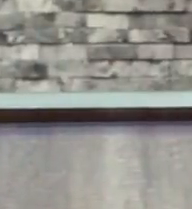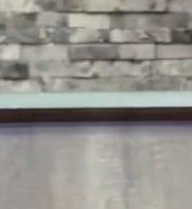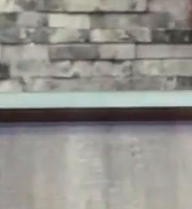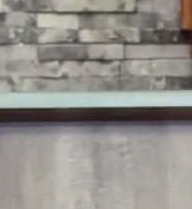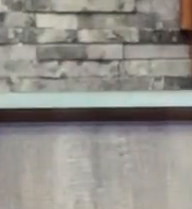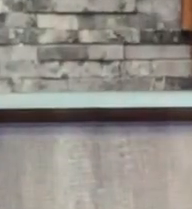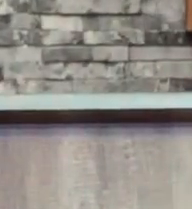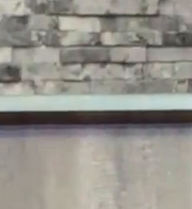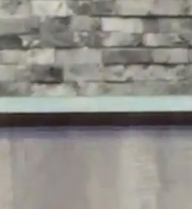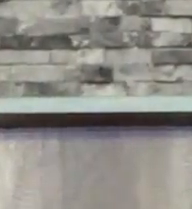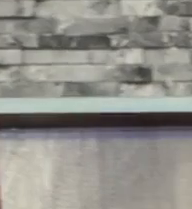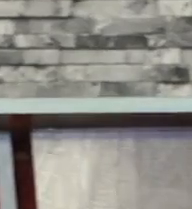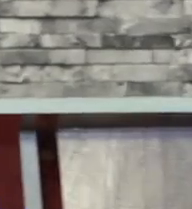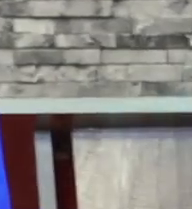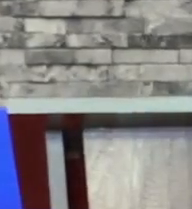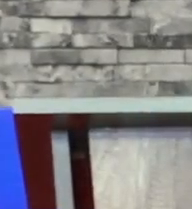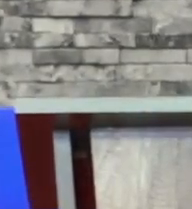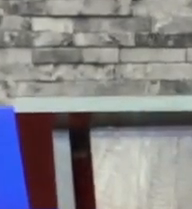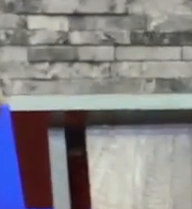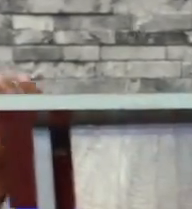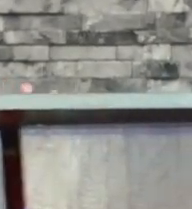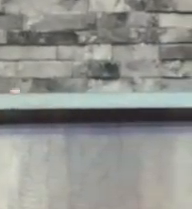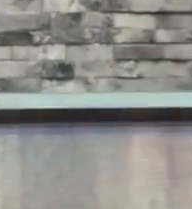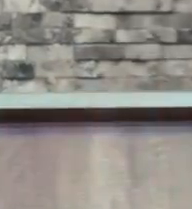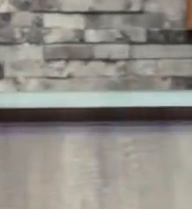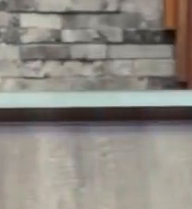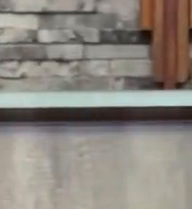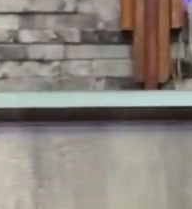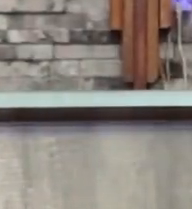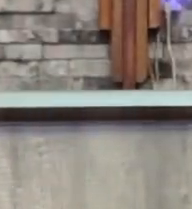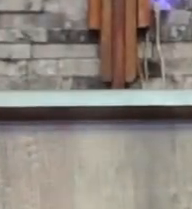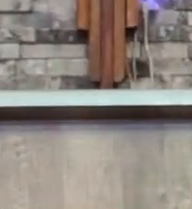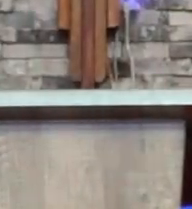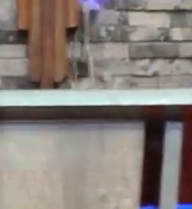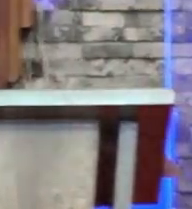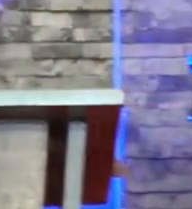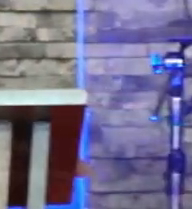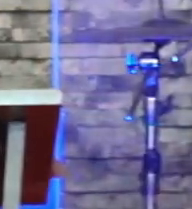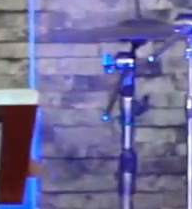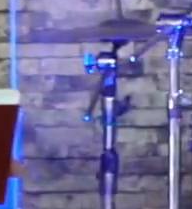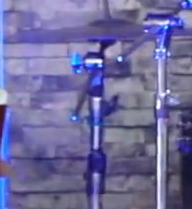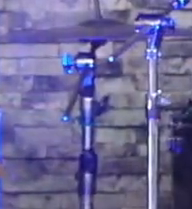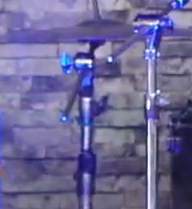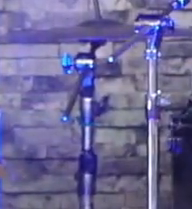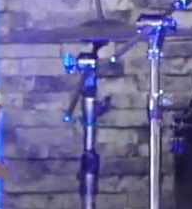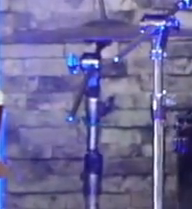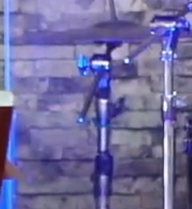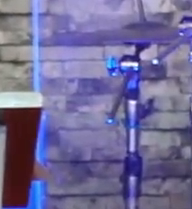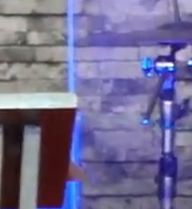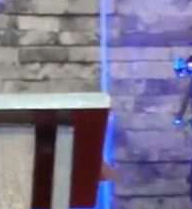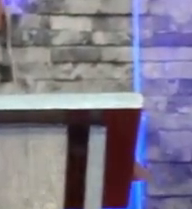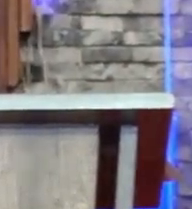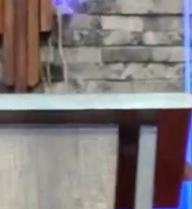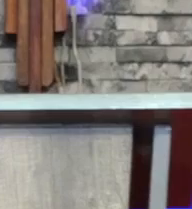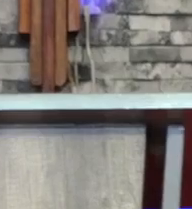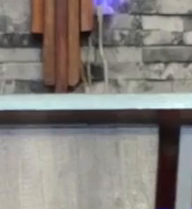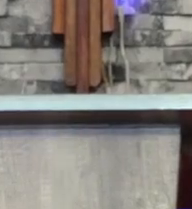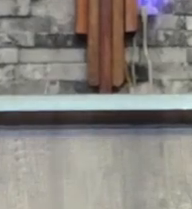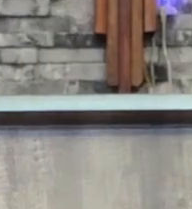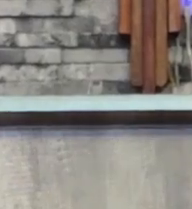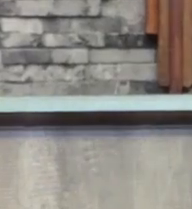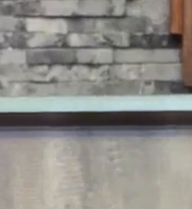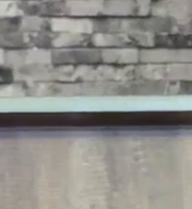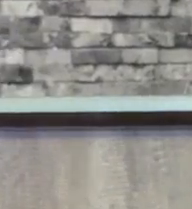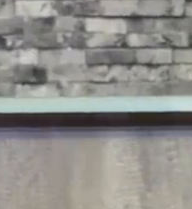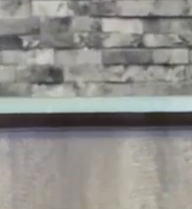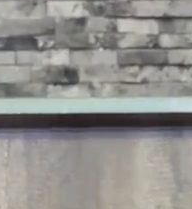High sugar intake, I've said, and fat. So just limit some of that. Most of